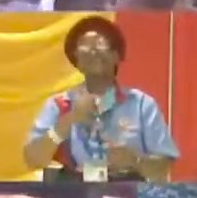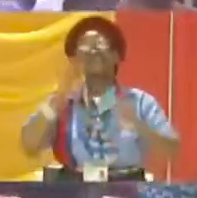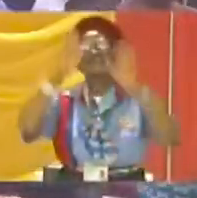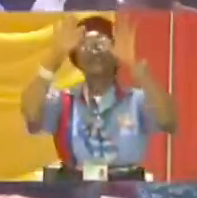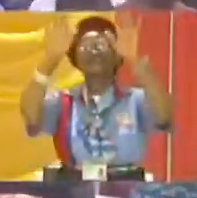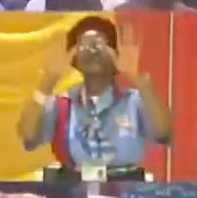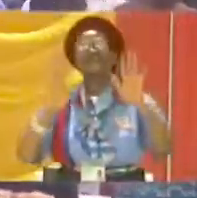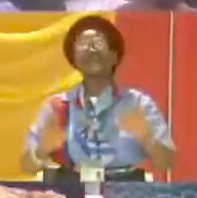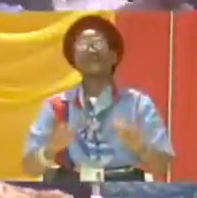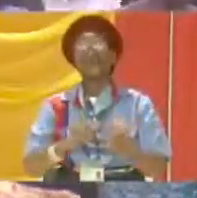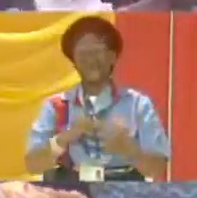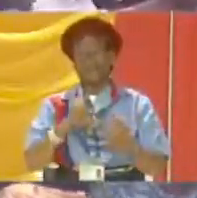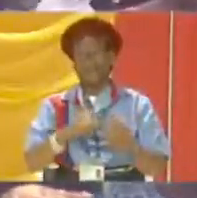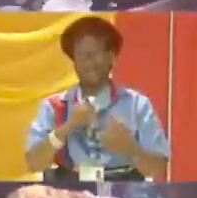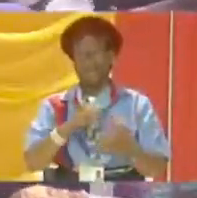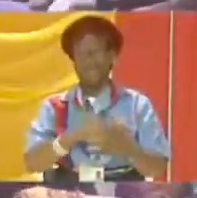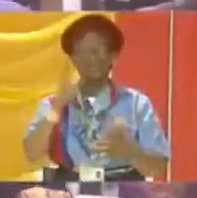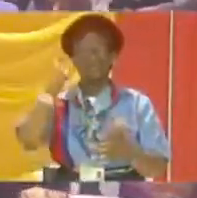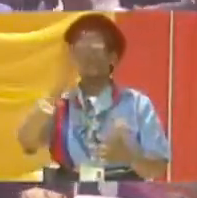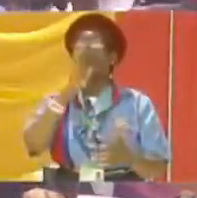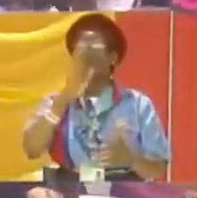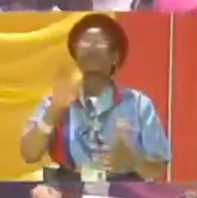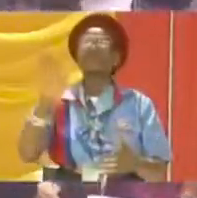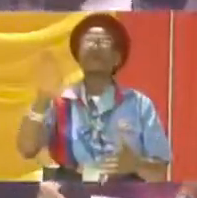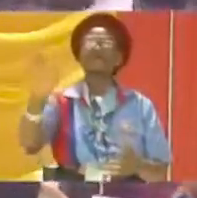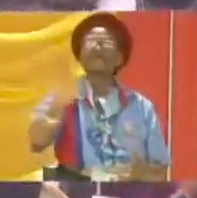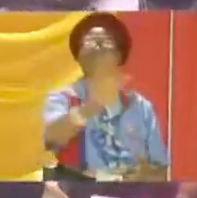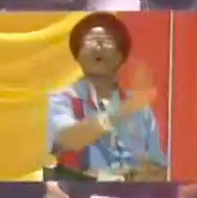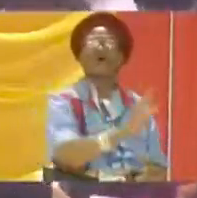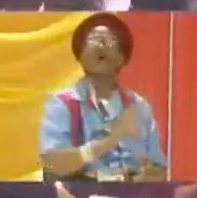And then it will be your turn.